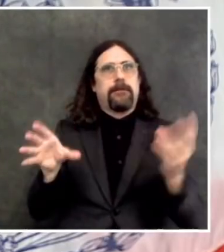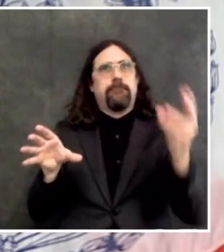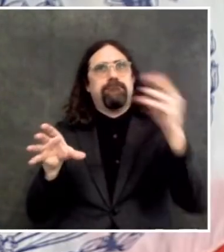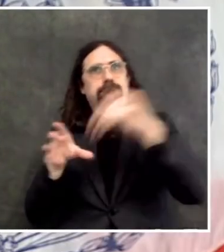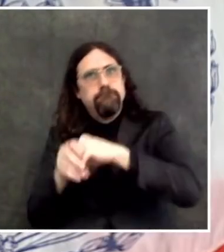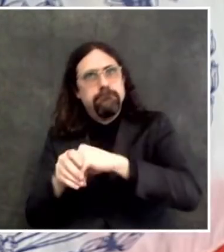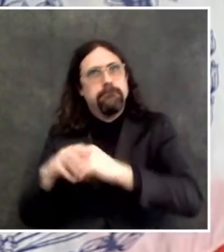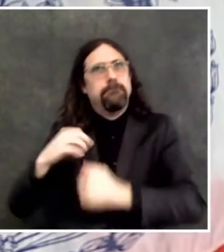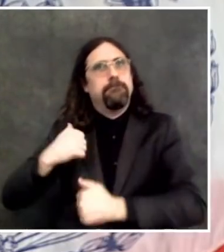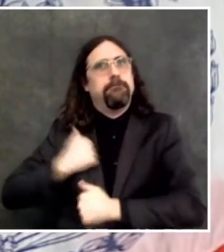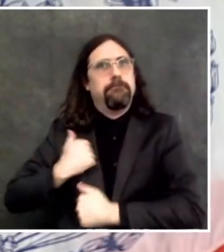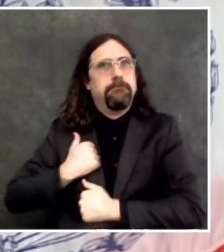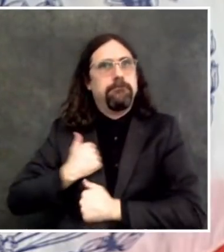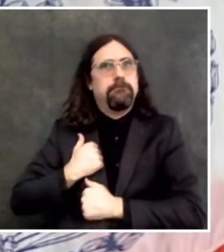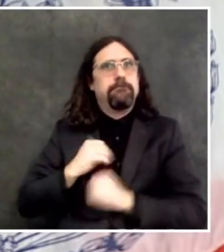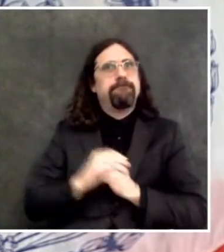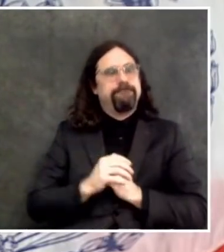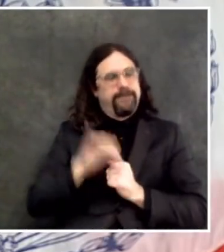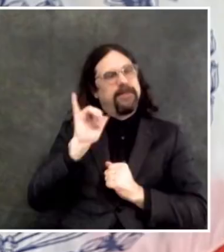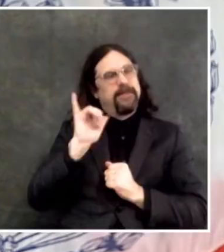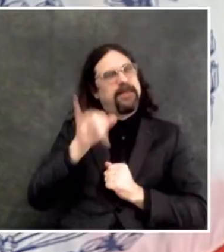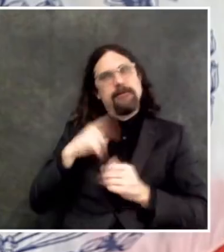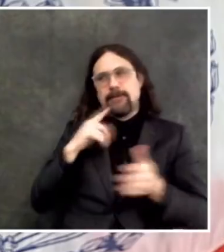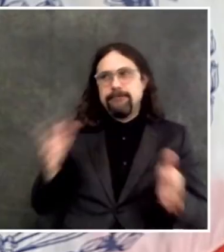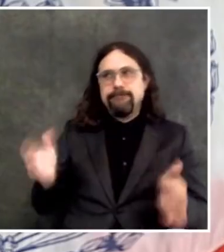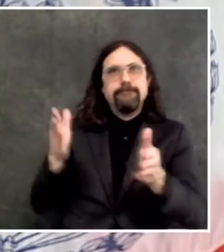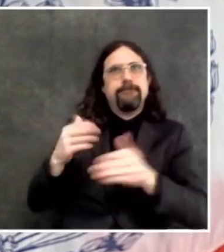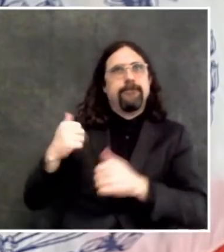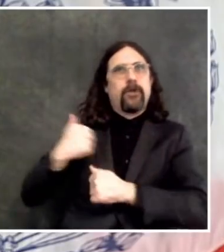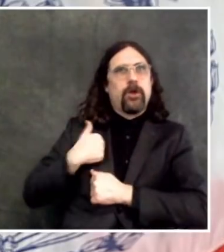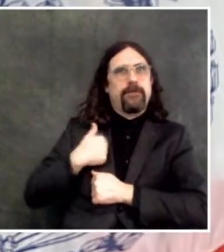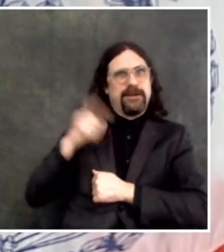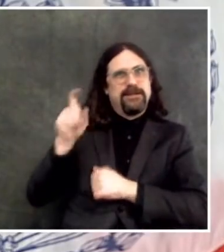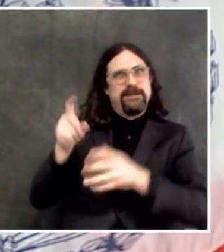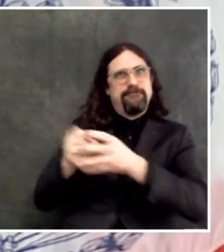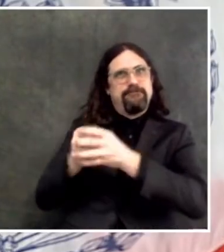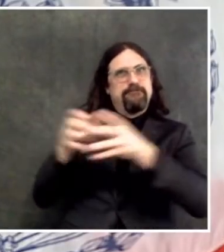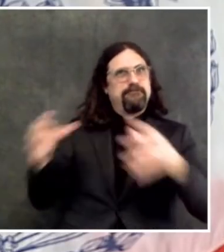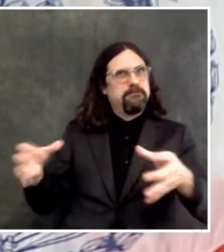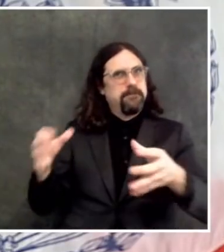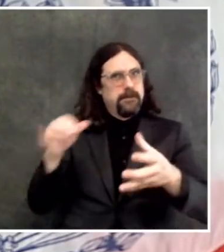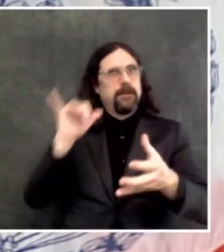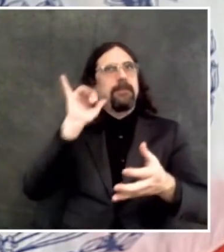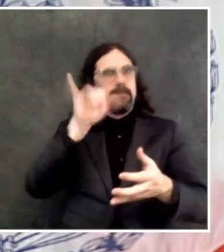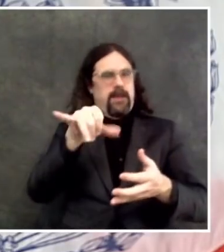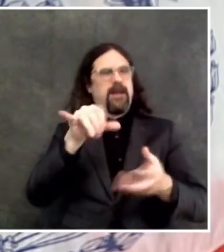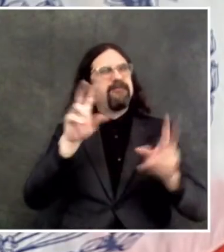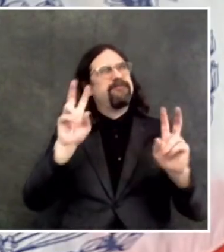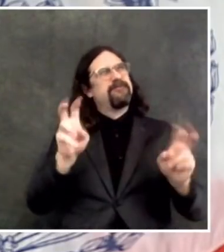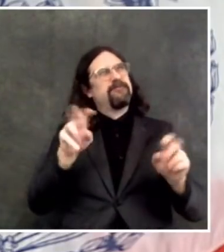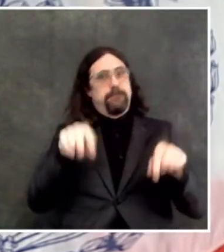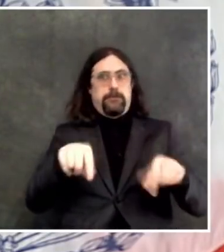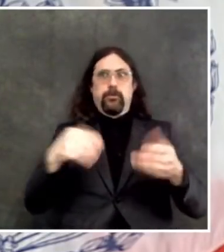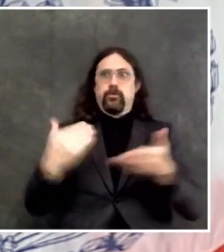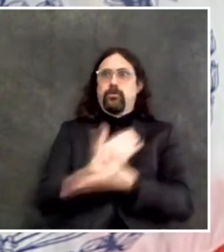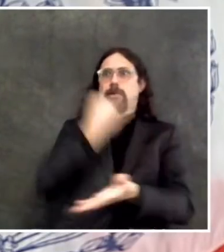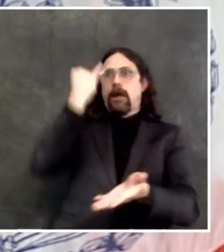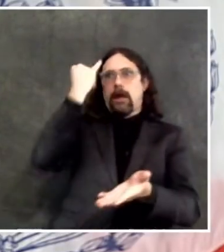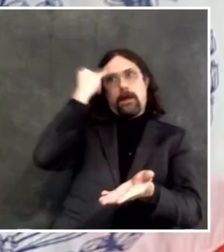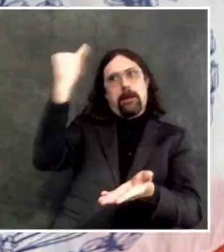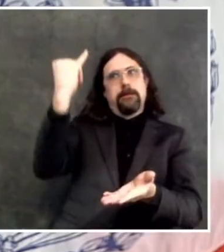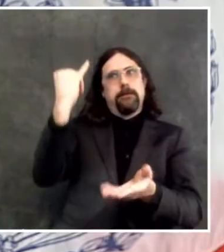see possibilities that we just didn't see before if we're going to really protect and serve the American people. So I